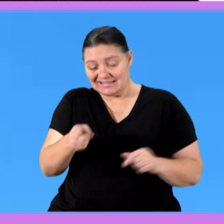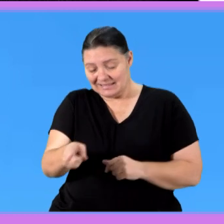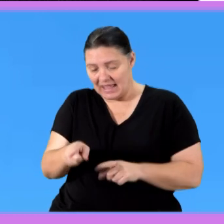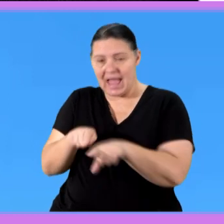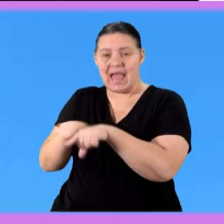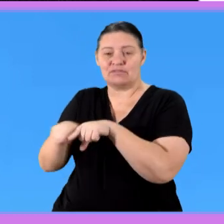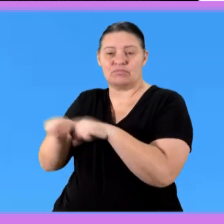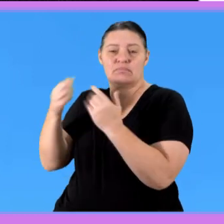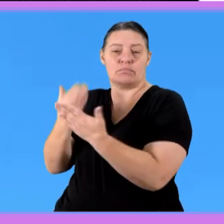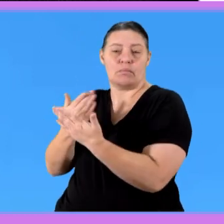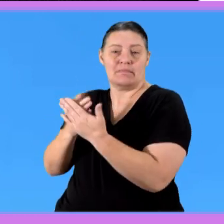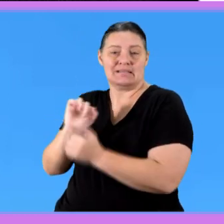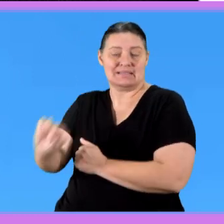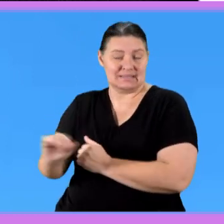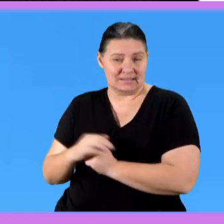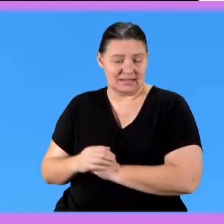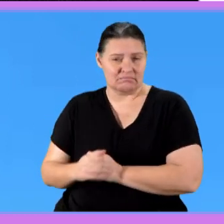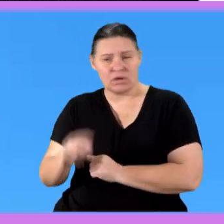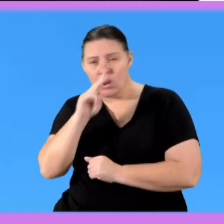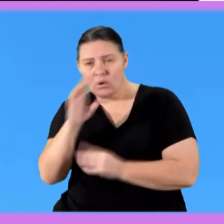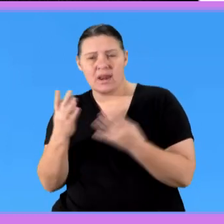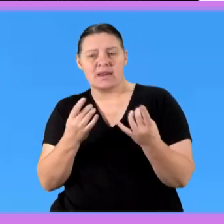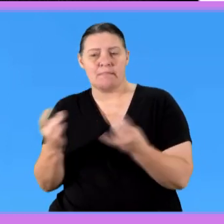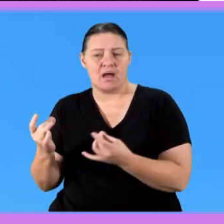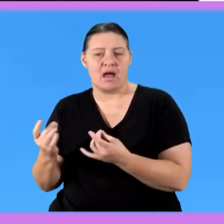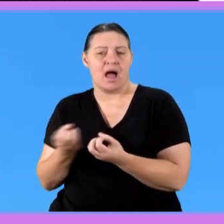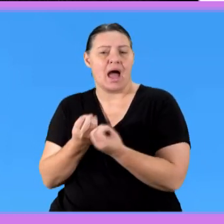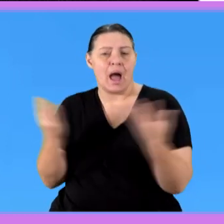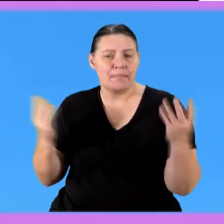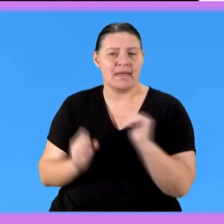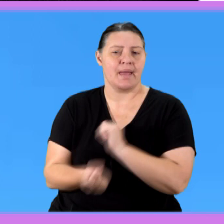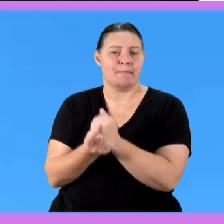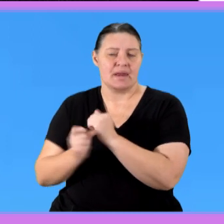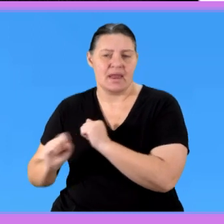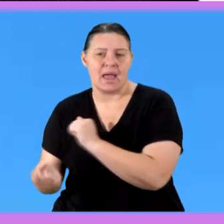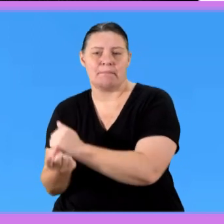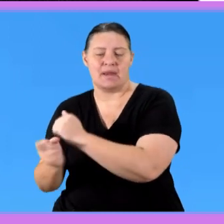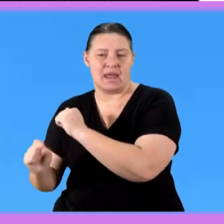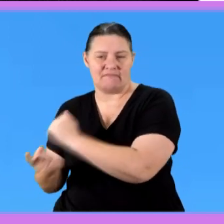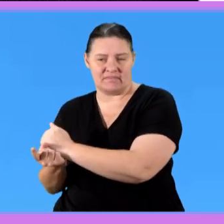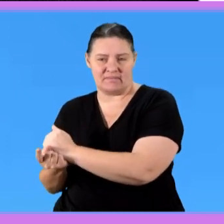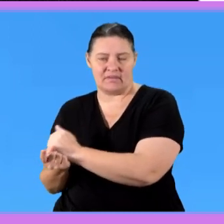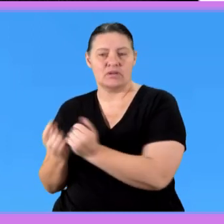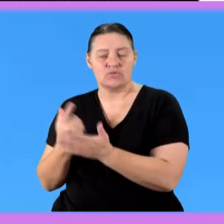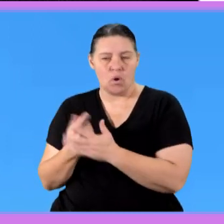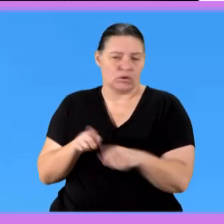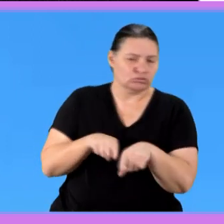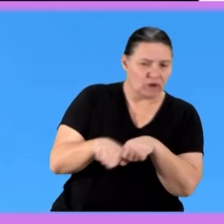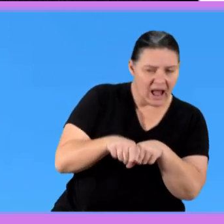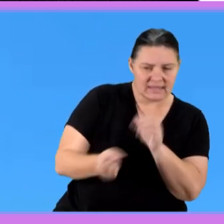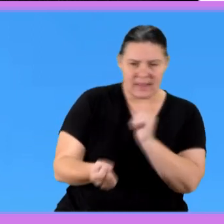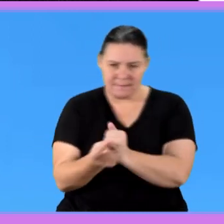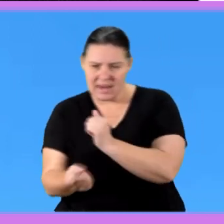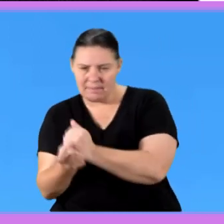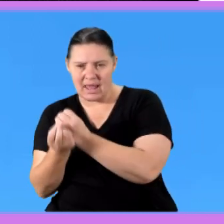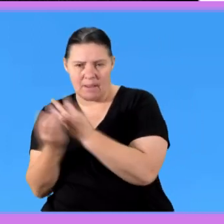Then, opposite of that is your experimental probability. So here we look at the number of times the event occurred relative